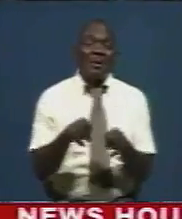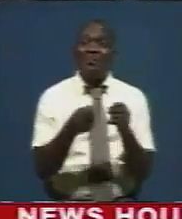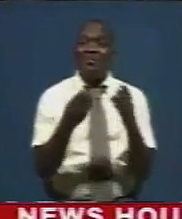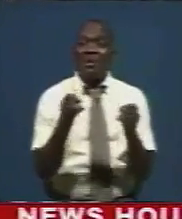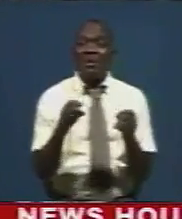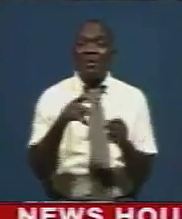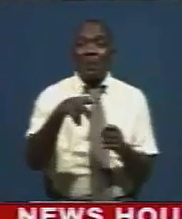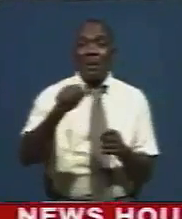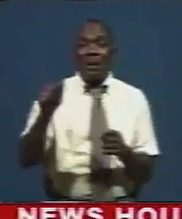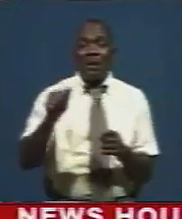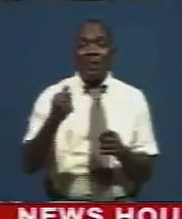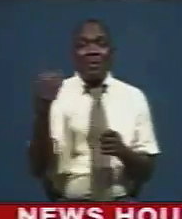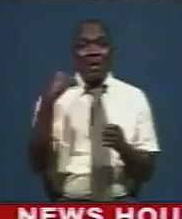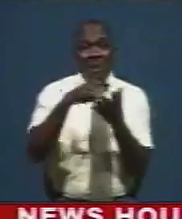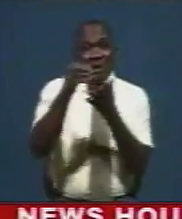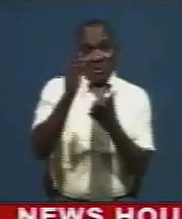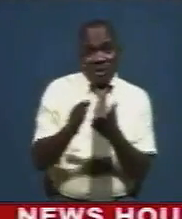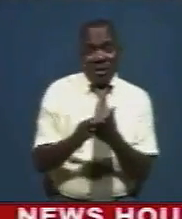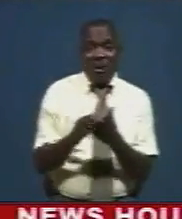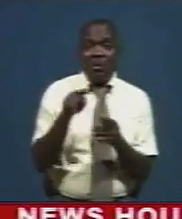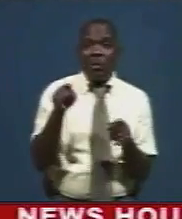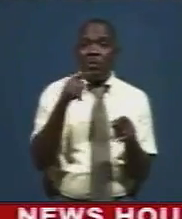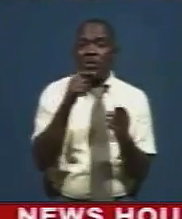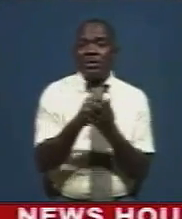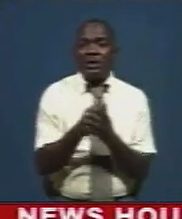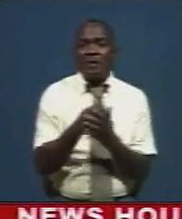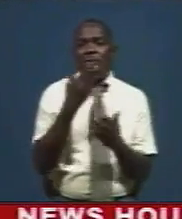of Pauli's former students who have